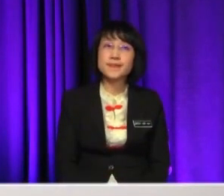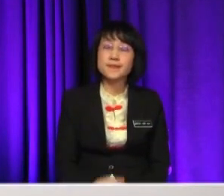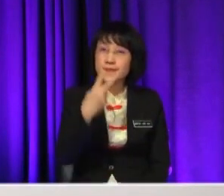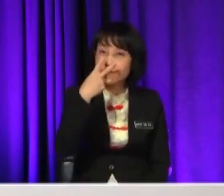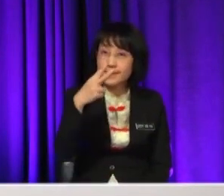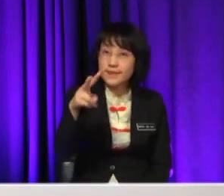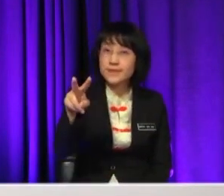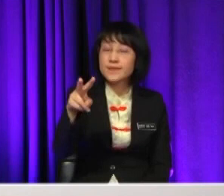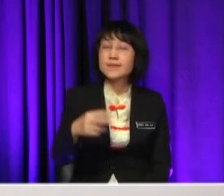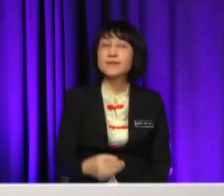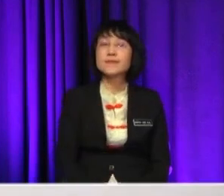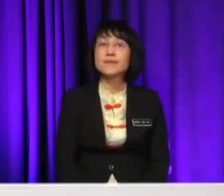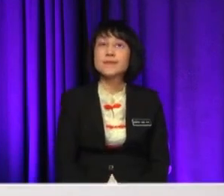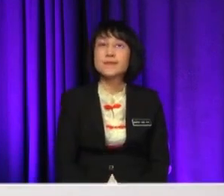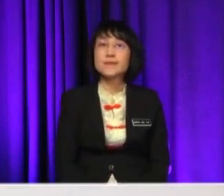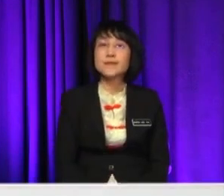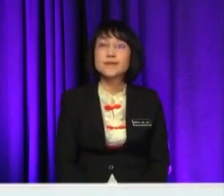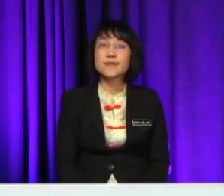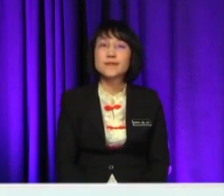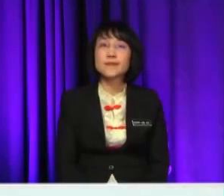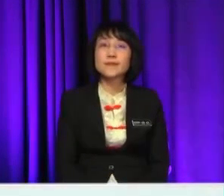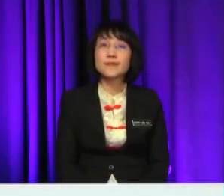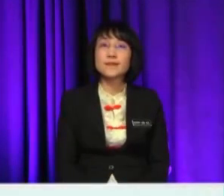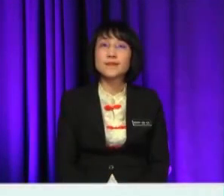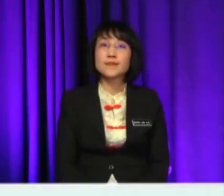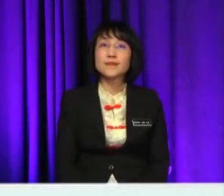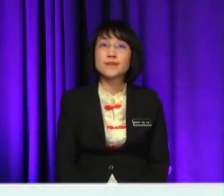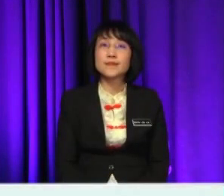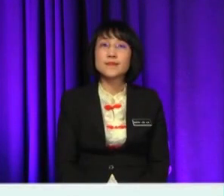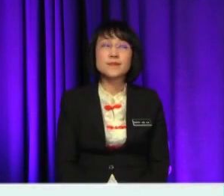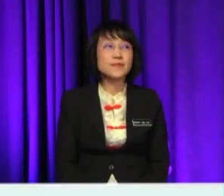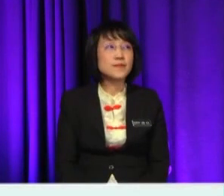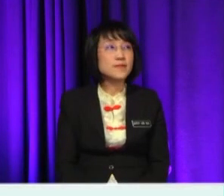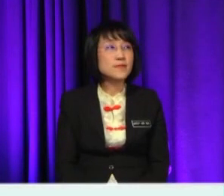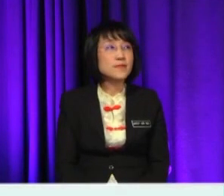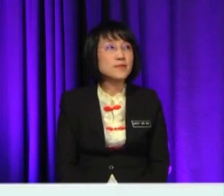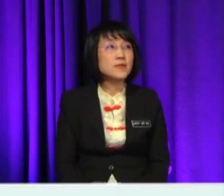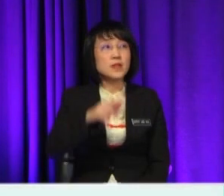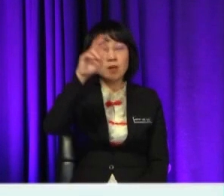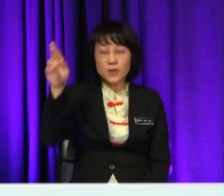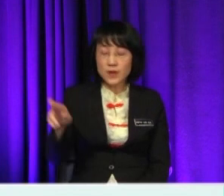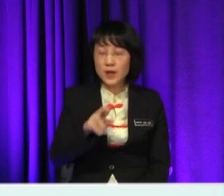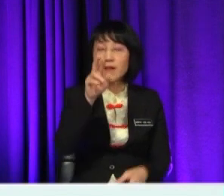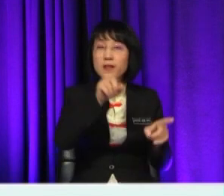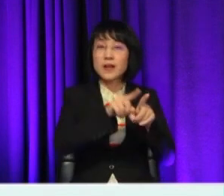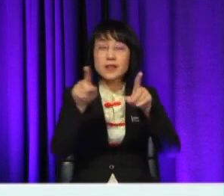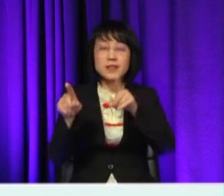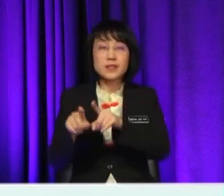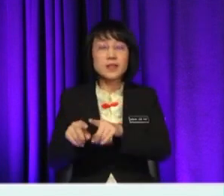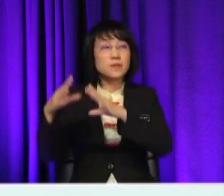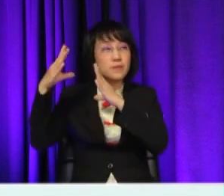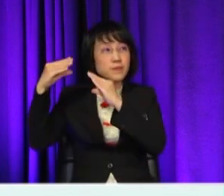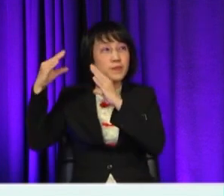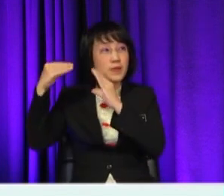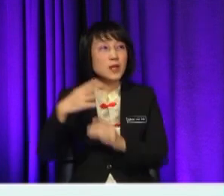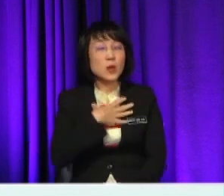Sight. Sight in terms of the Round as a pillow. round as And a white. pillow. Yes, and whiter than